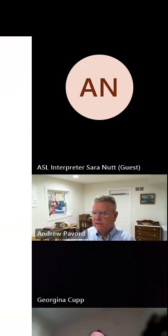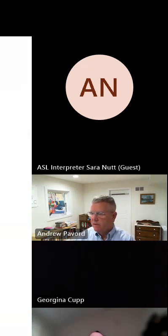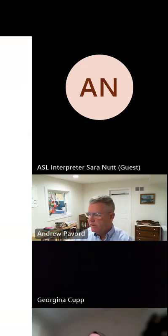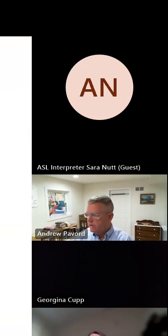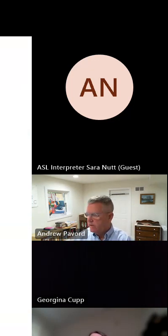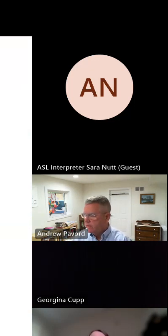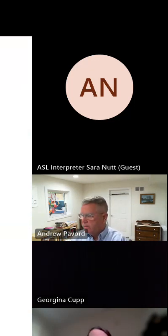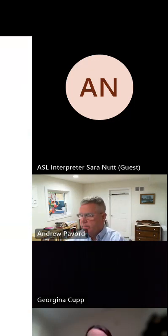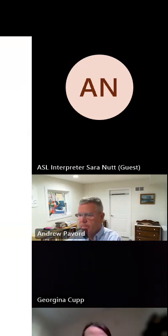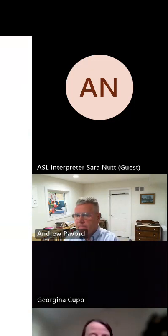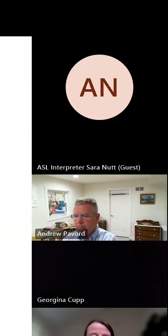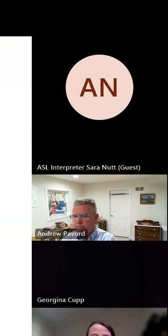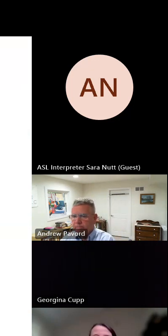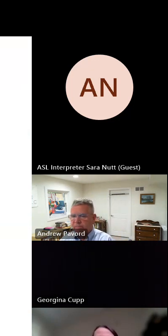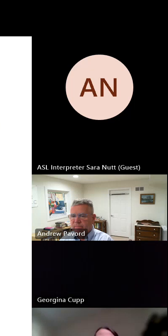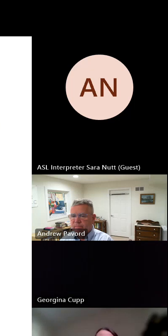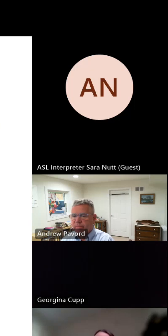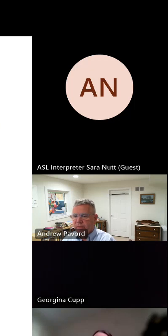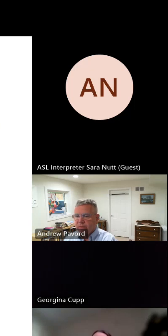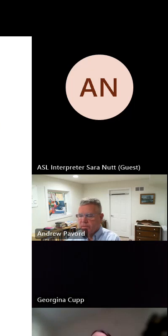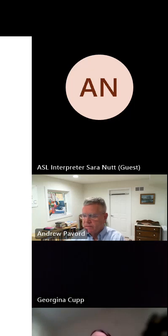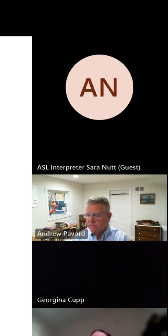Borrowing, okay, absolutely.